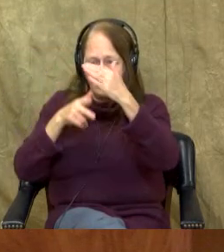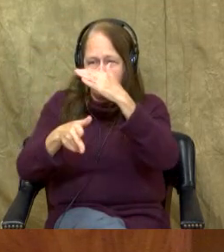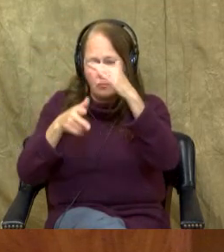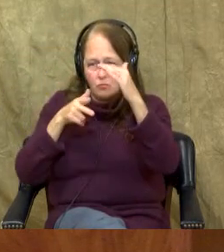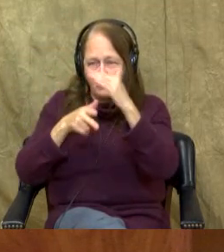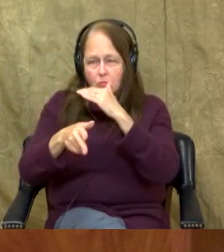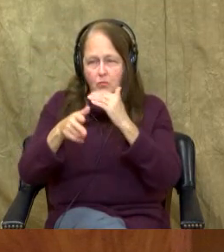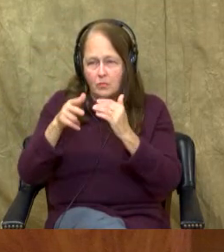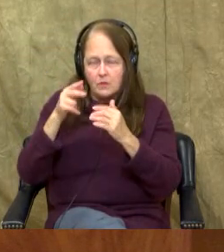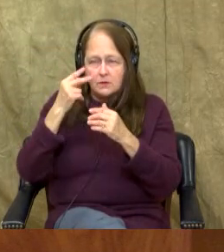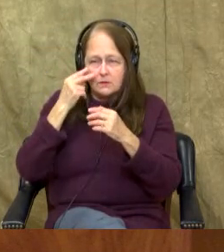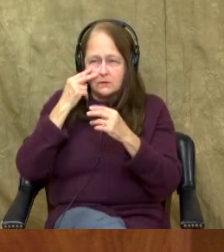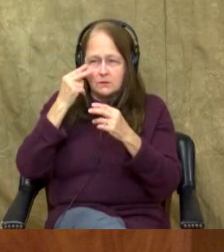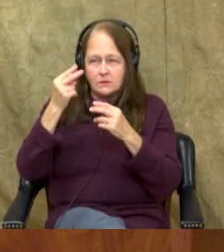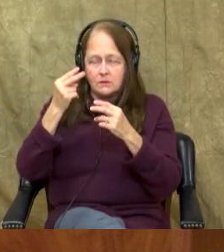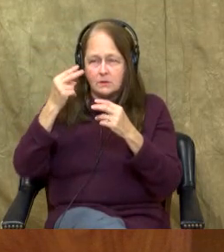stars.